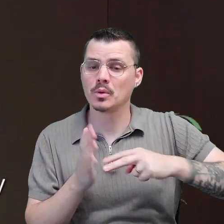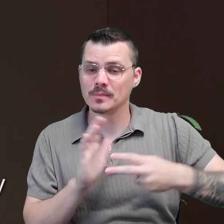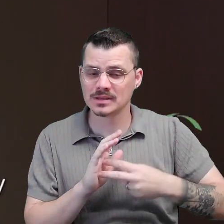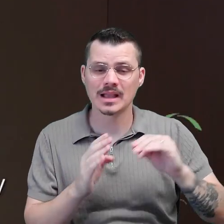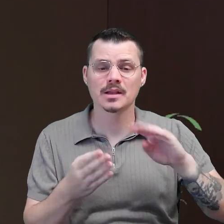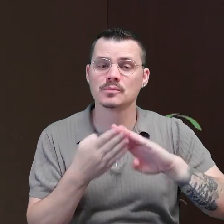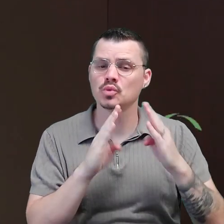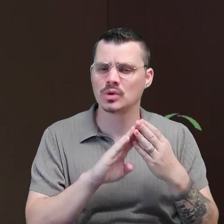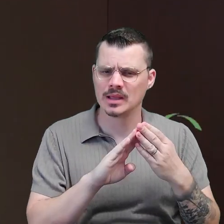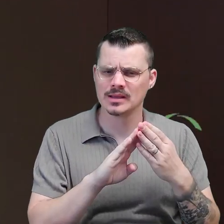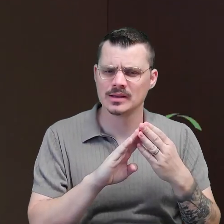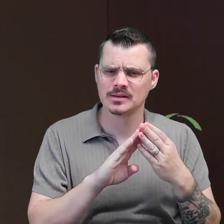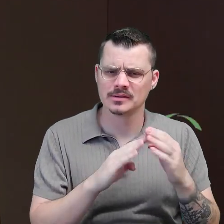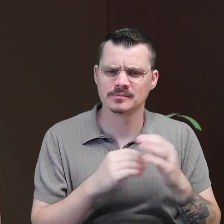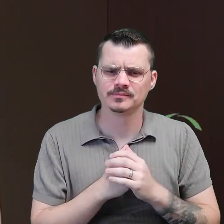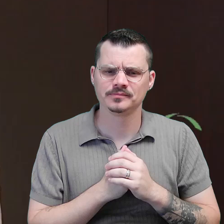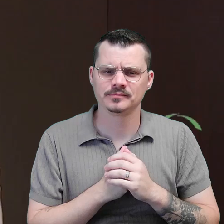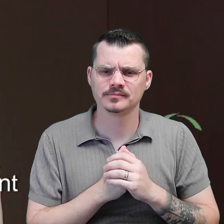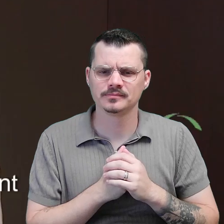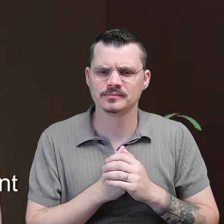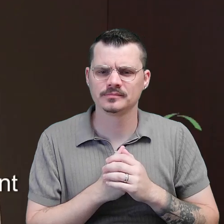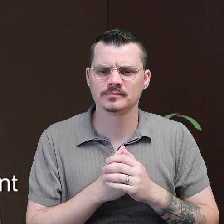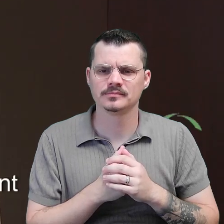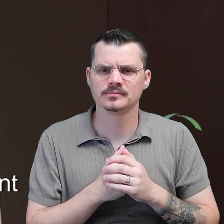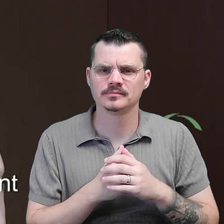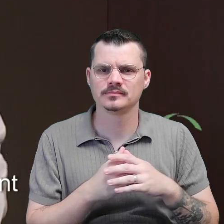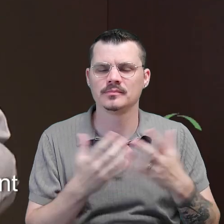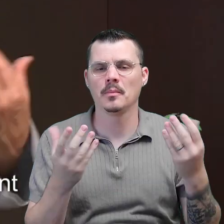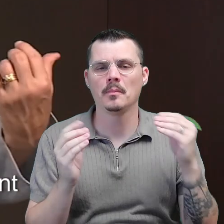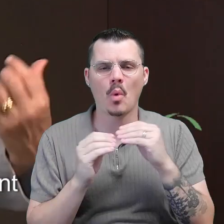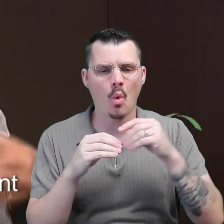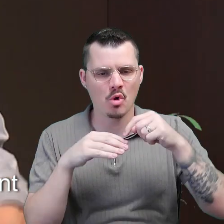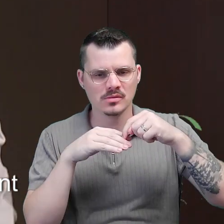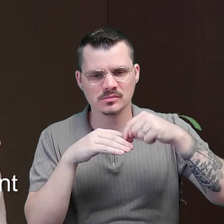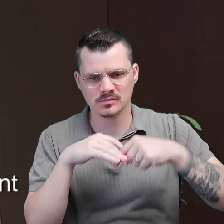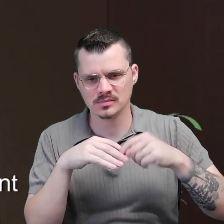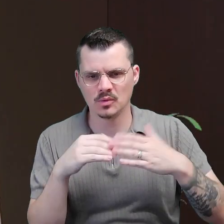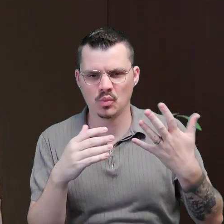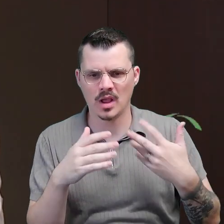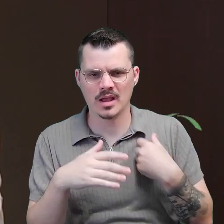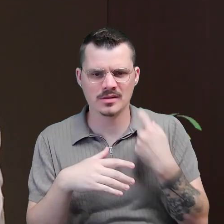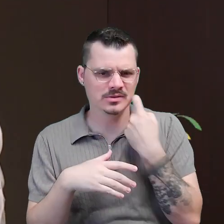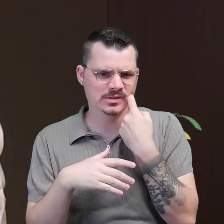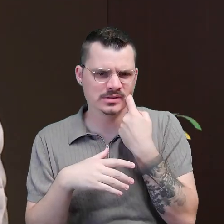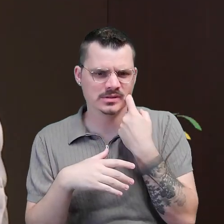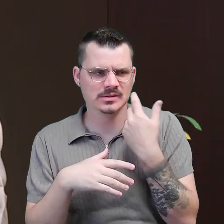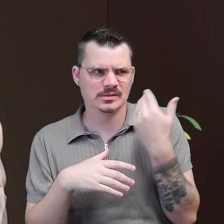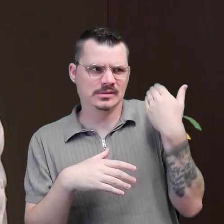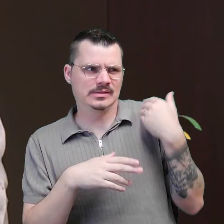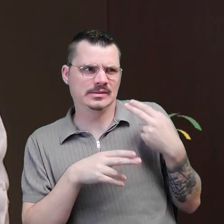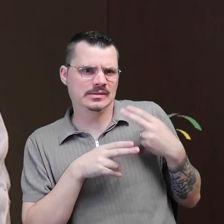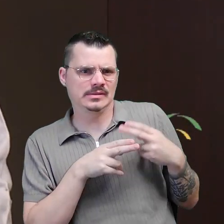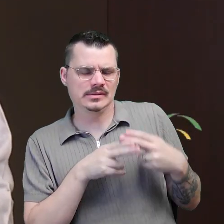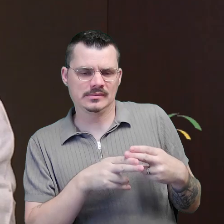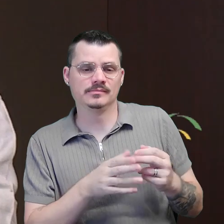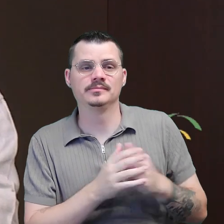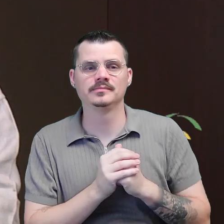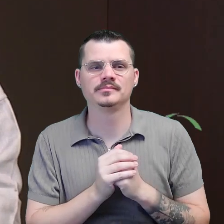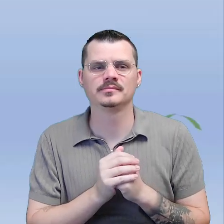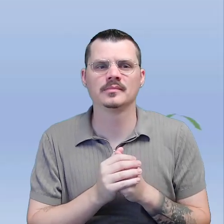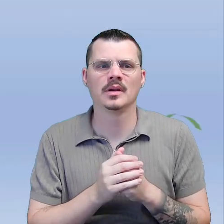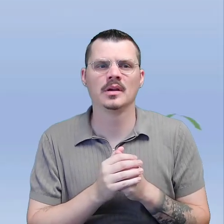purpose, and community? In more detail than what I mentioned a couple minutes